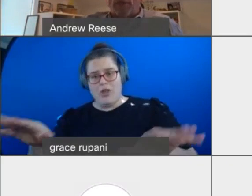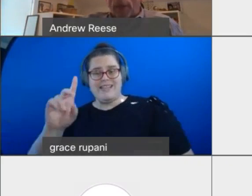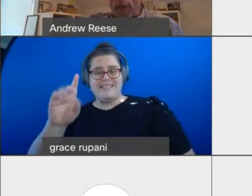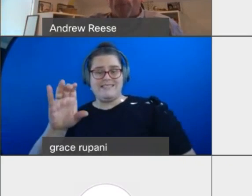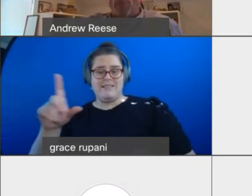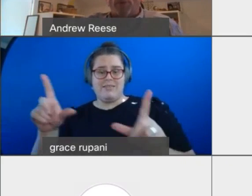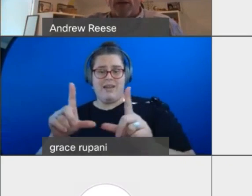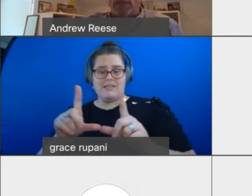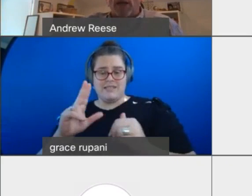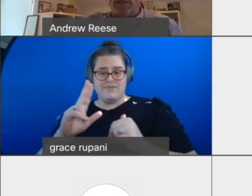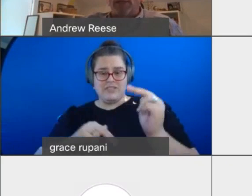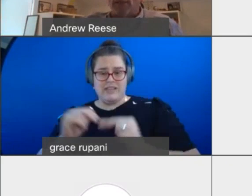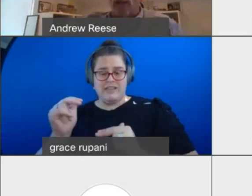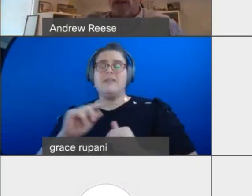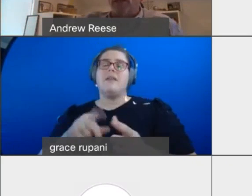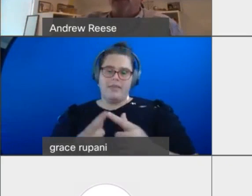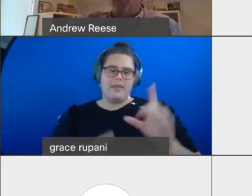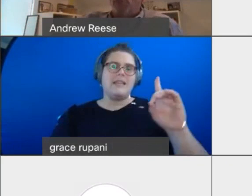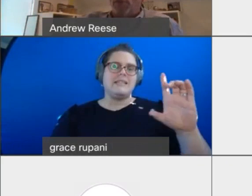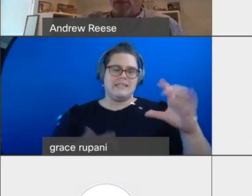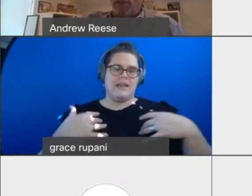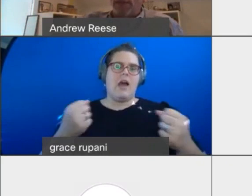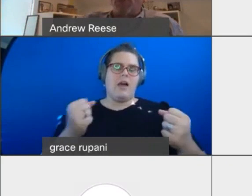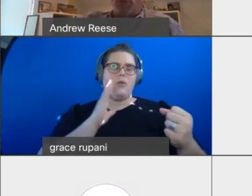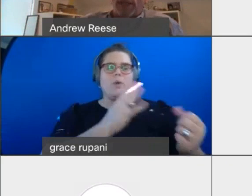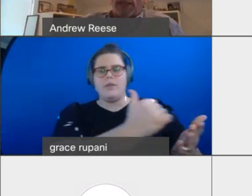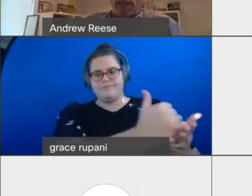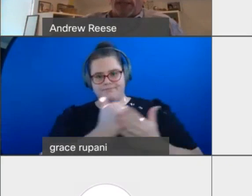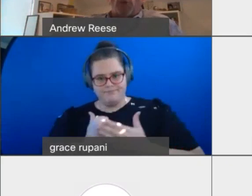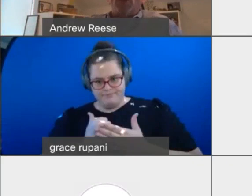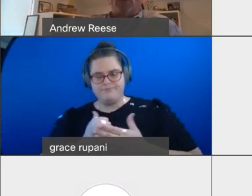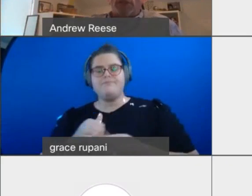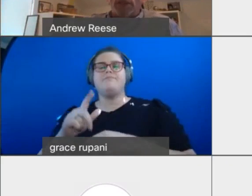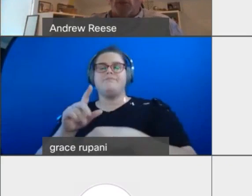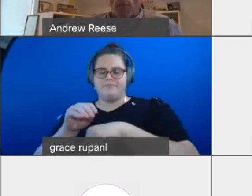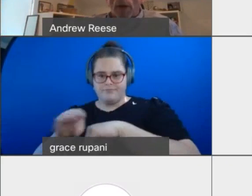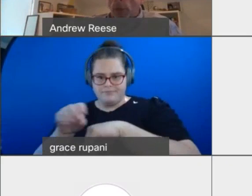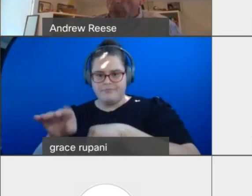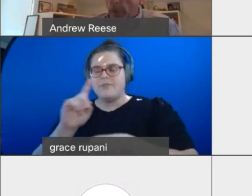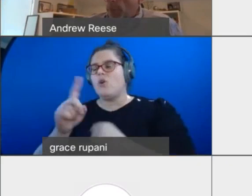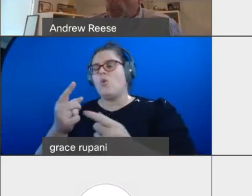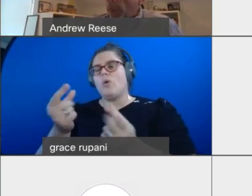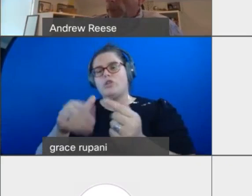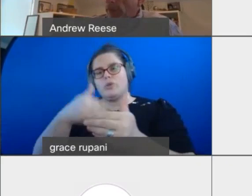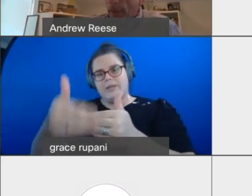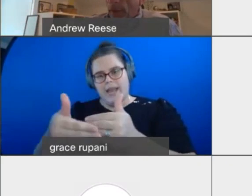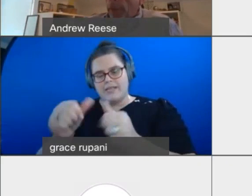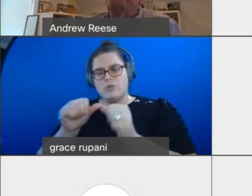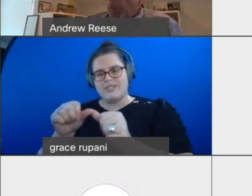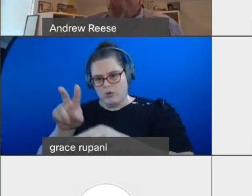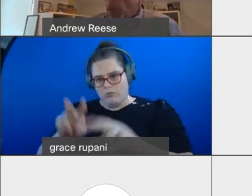Health provides guidance on the steps to take in terms of continued monitoring of the people that live